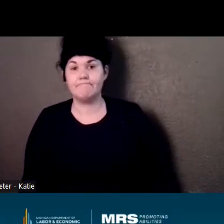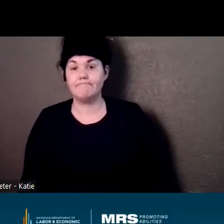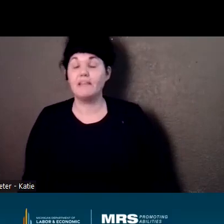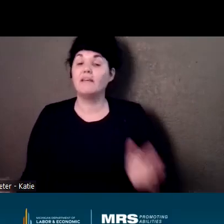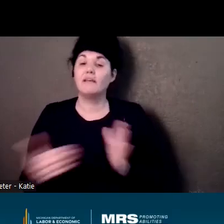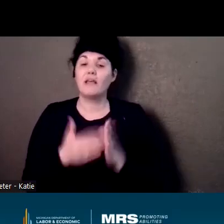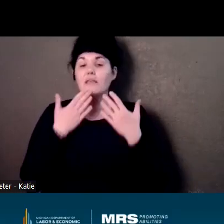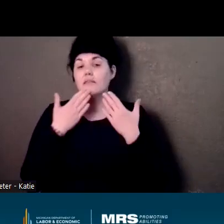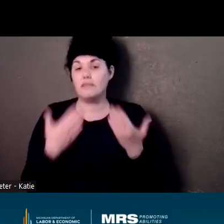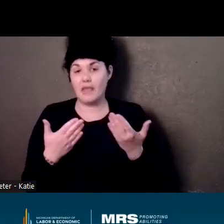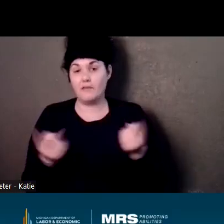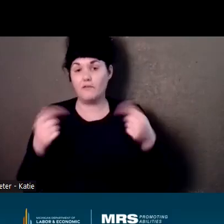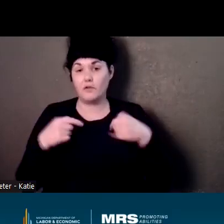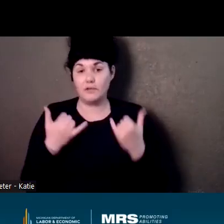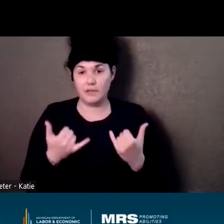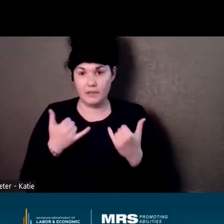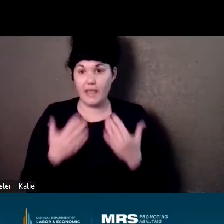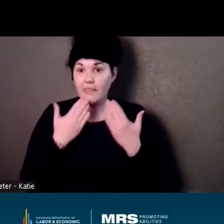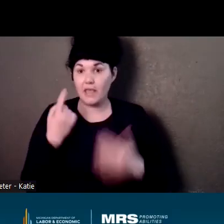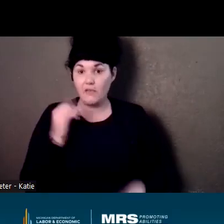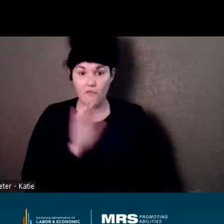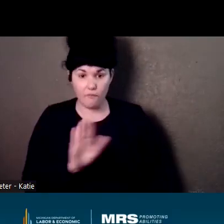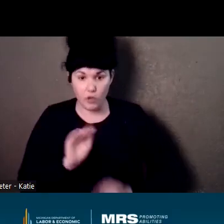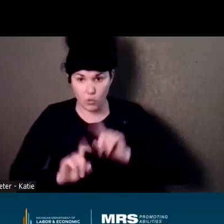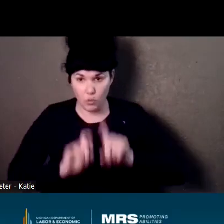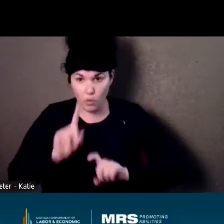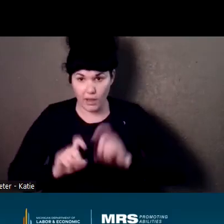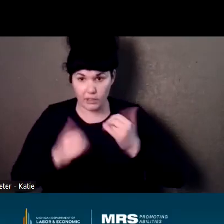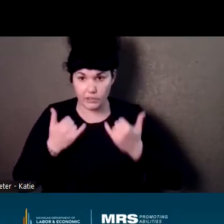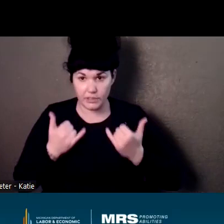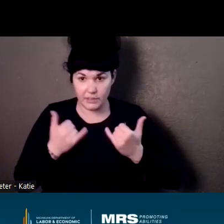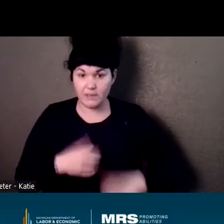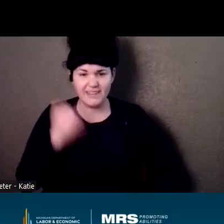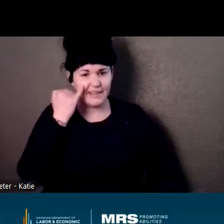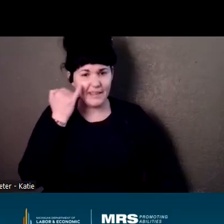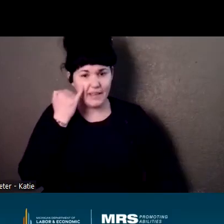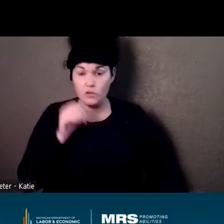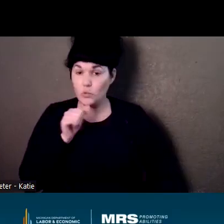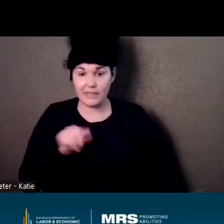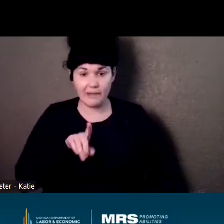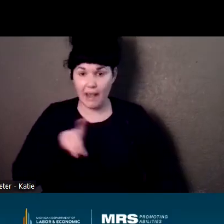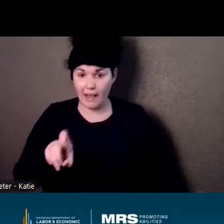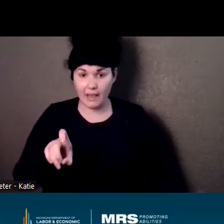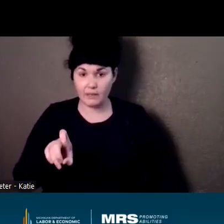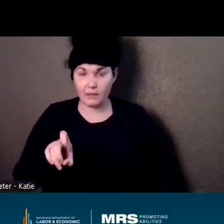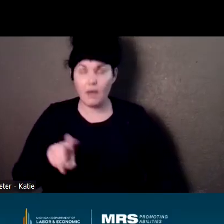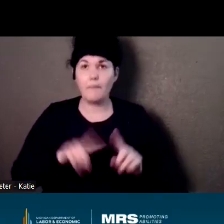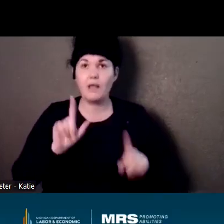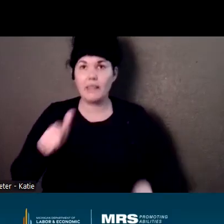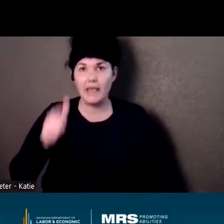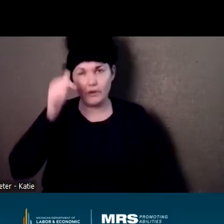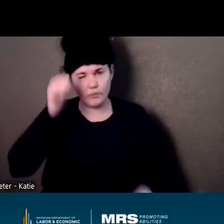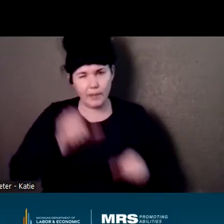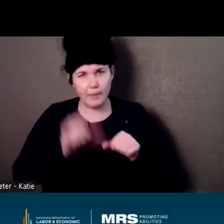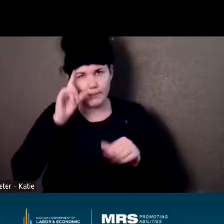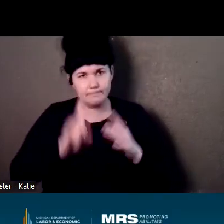being with us today. Thank you for the questions that were asked. If you did not ask a question that you remember later, feel free to shoot